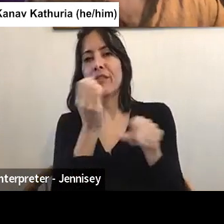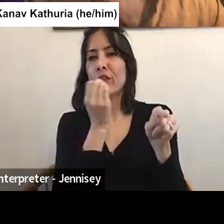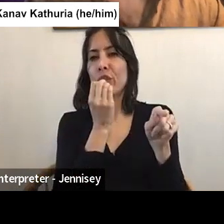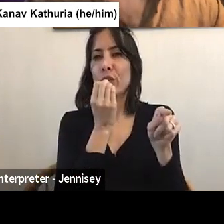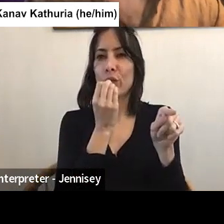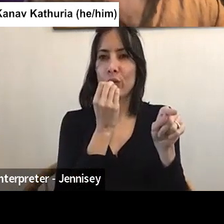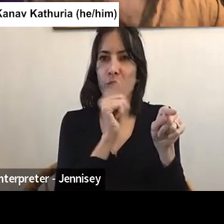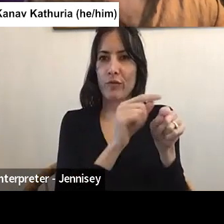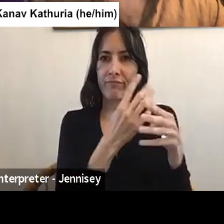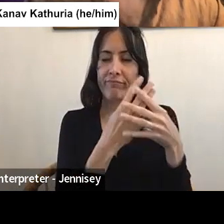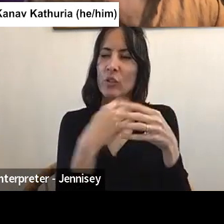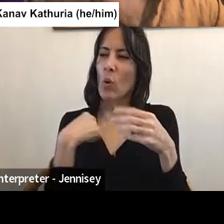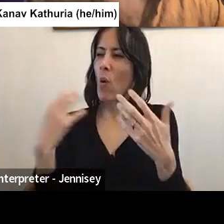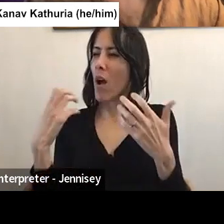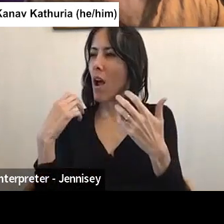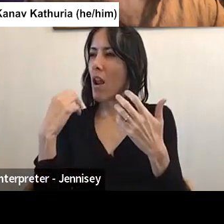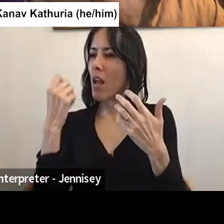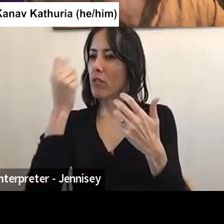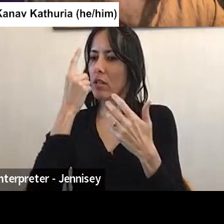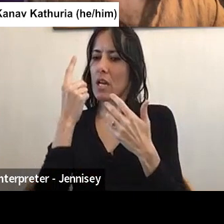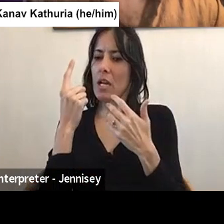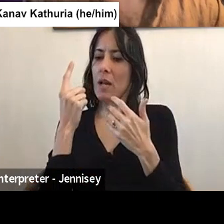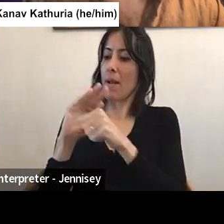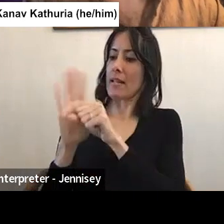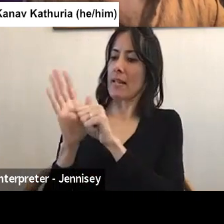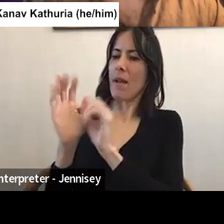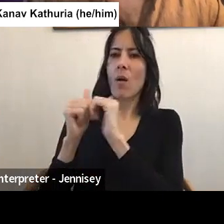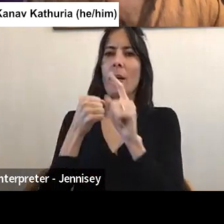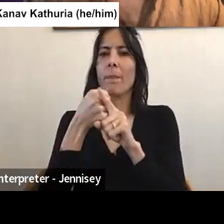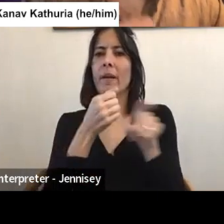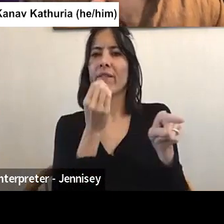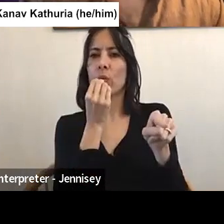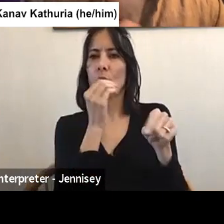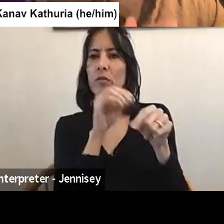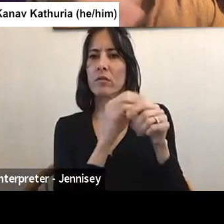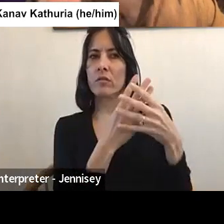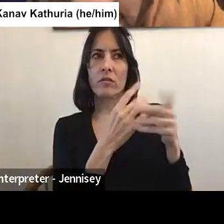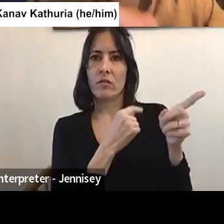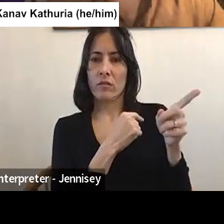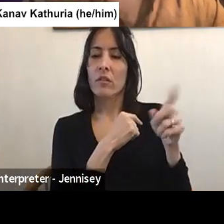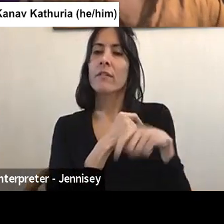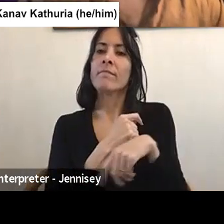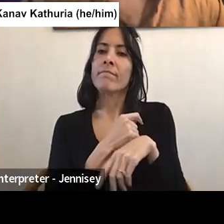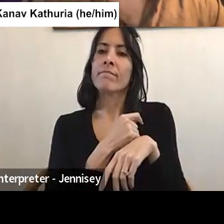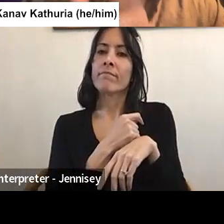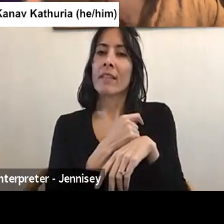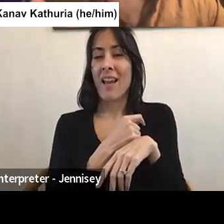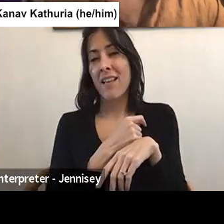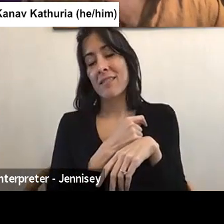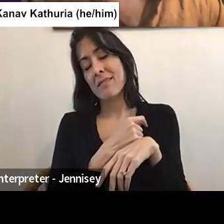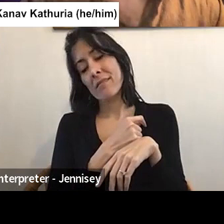the pandemic is having on carceral food? And as expected, you know, I'm sure in all parts of the country,